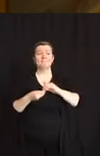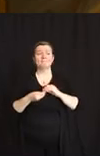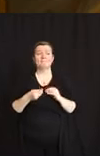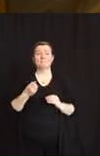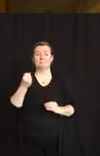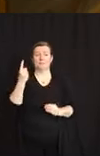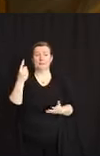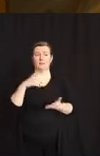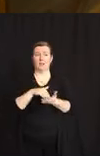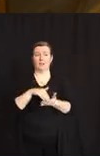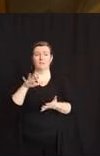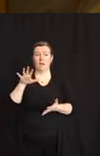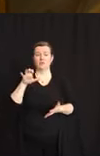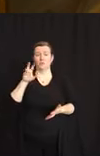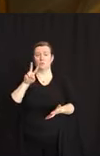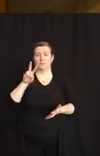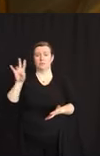11,527 cases.